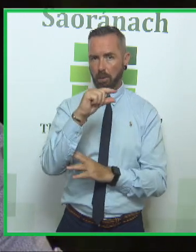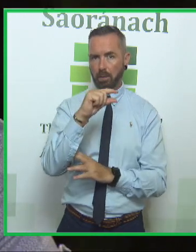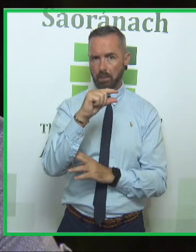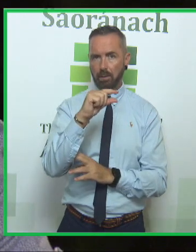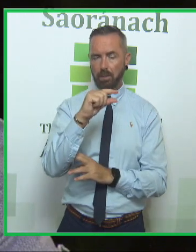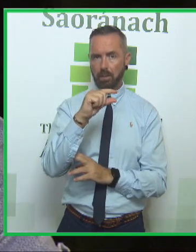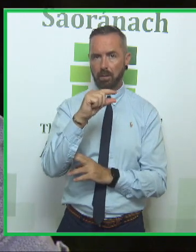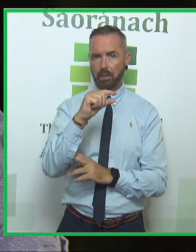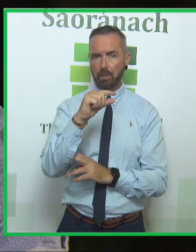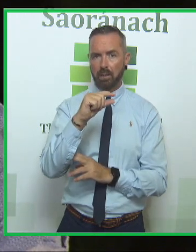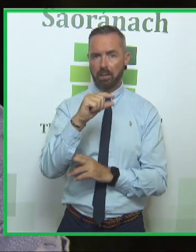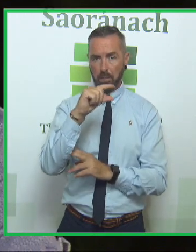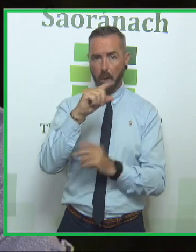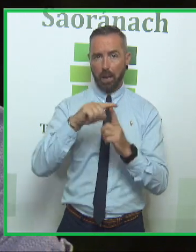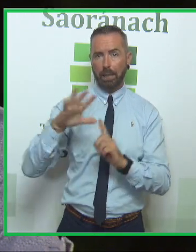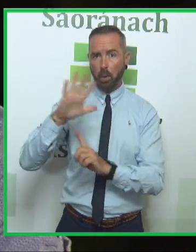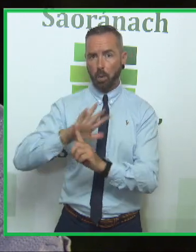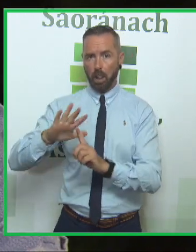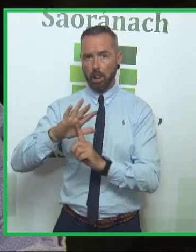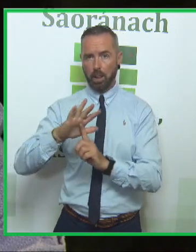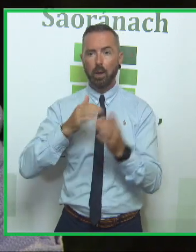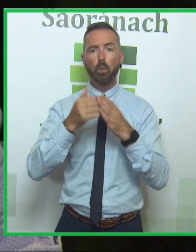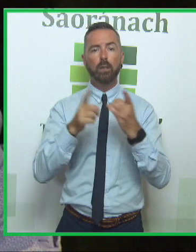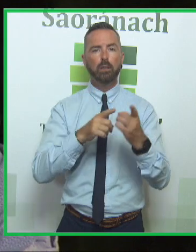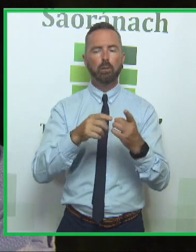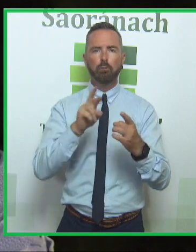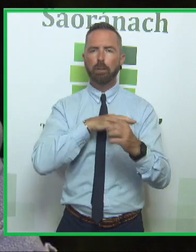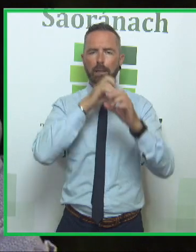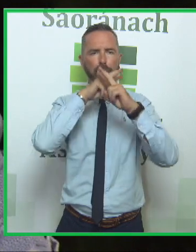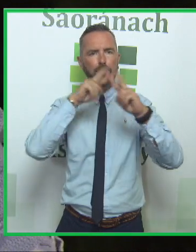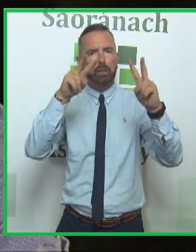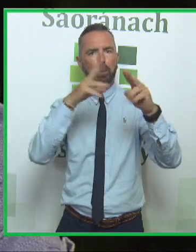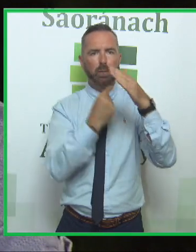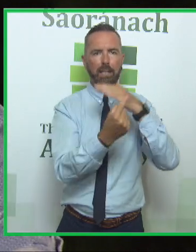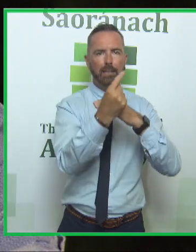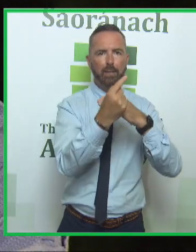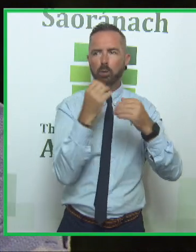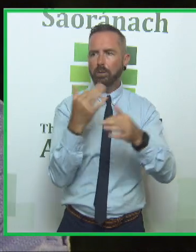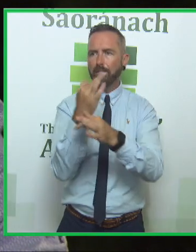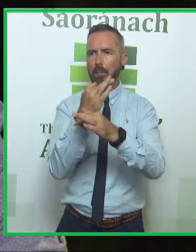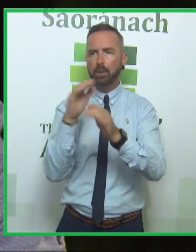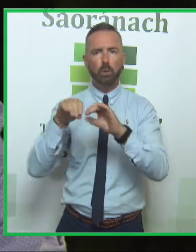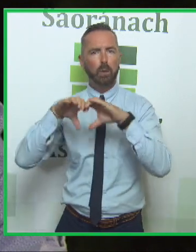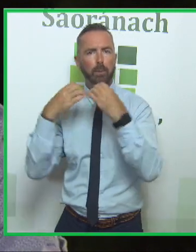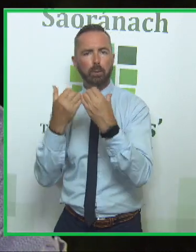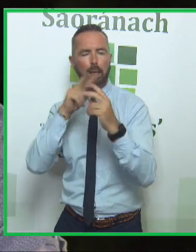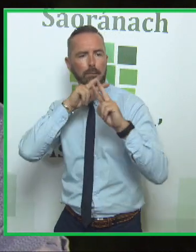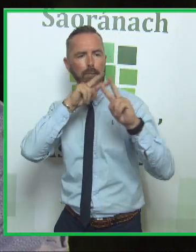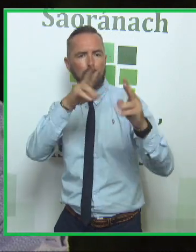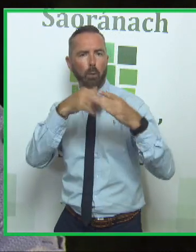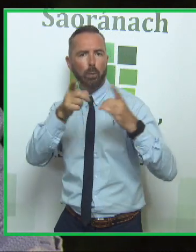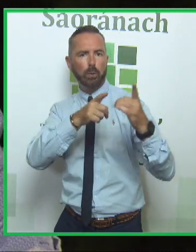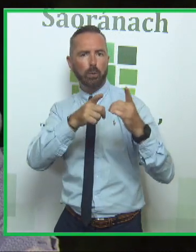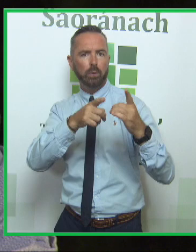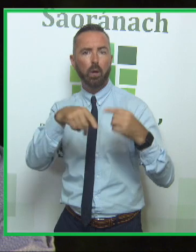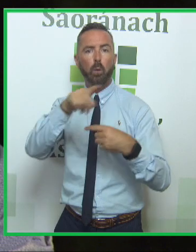and more local. And so what they do is always visible to individuals, to families, to communities that they serve.